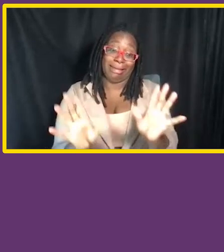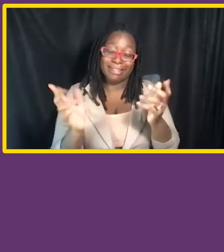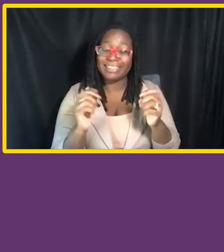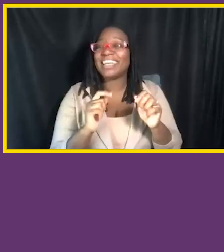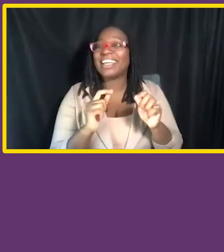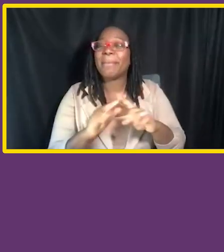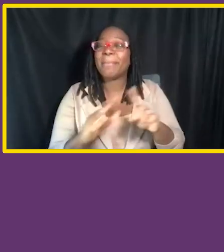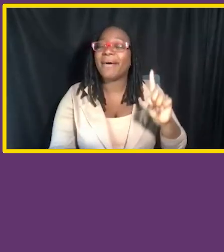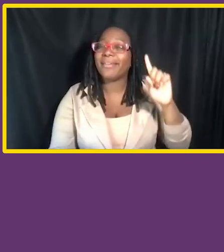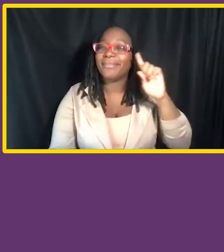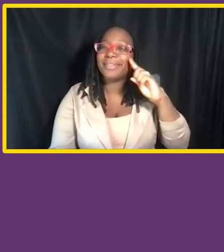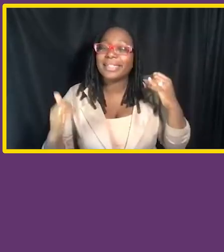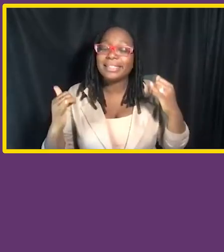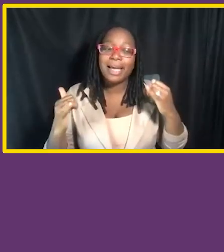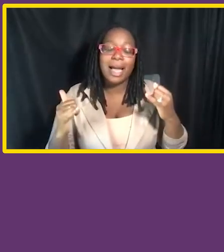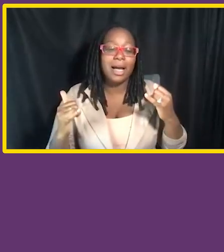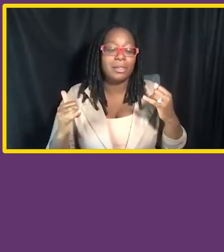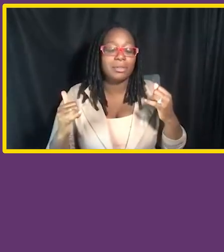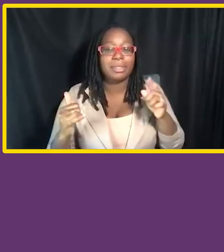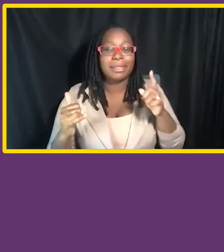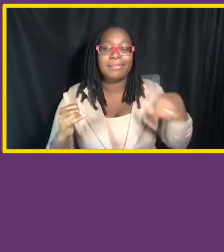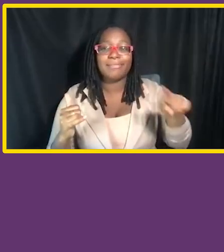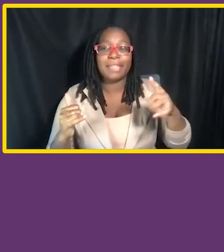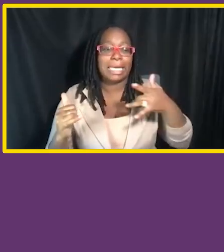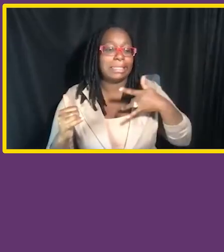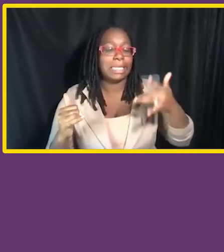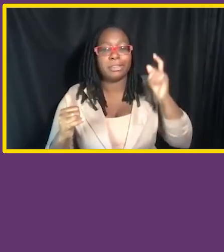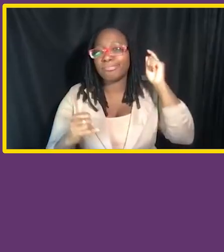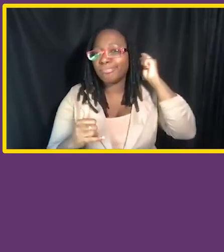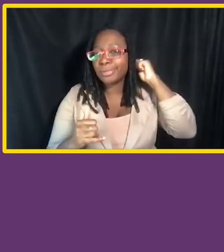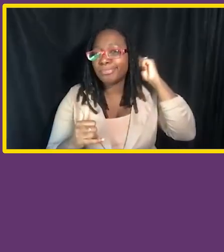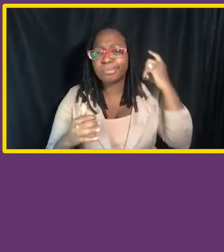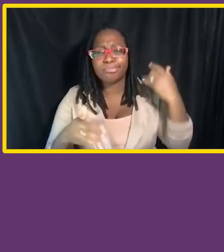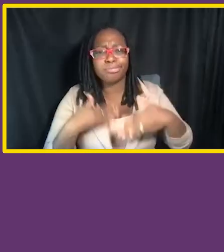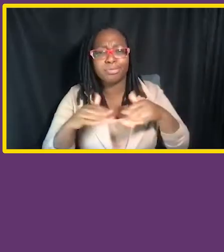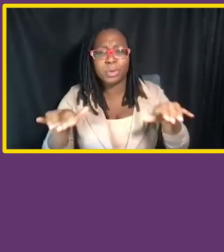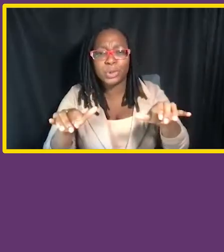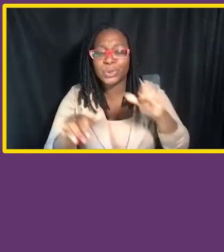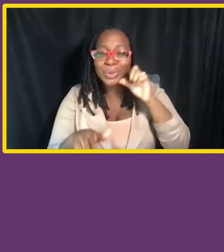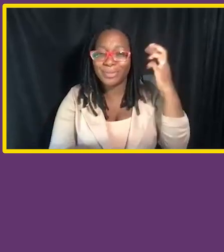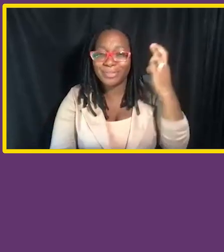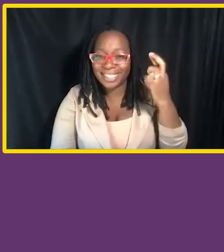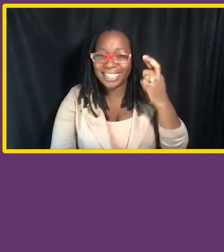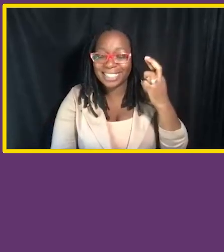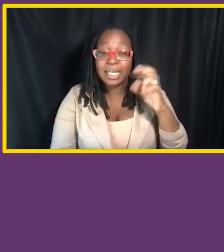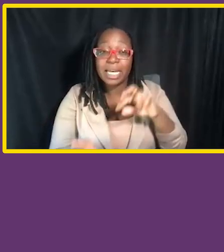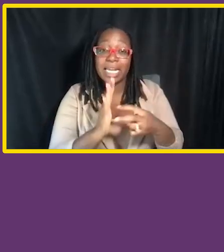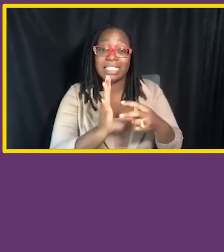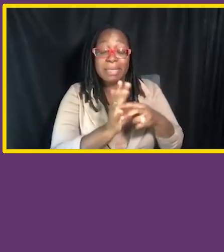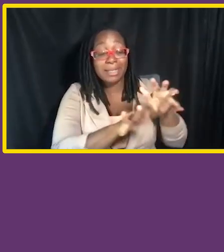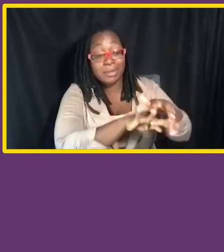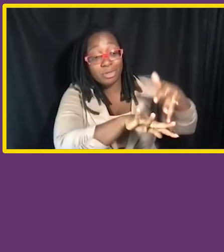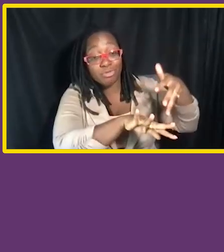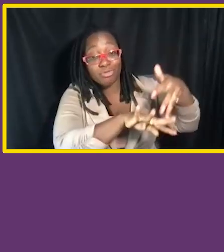saying it's unconscious in a lot of cases, and it's institutional and systemic. So